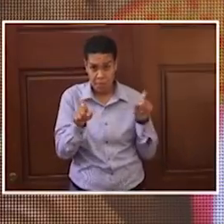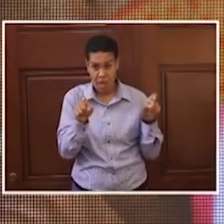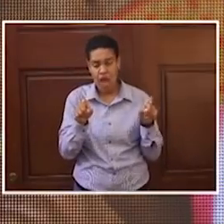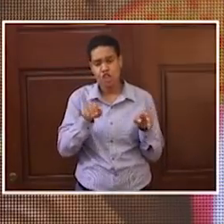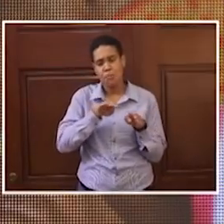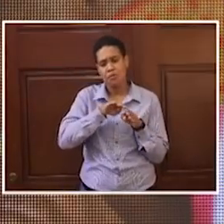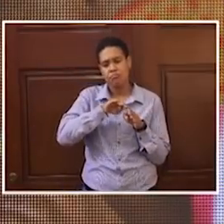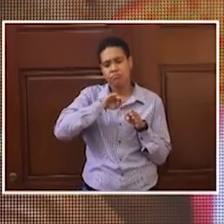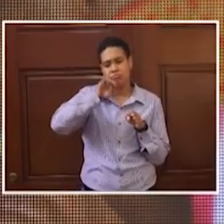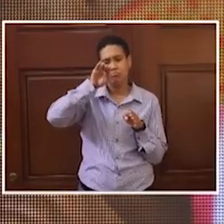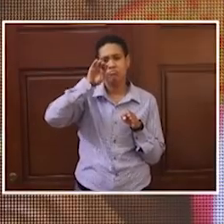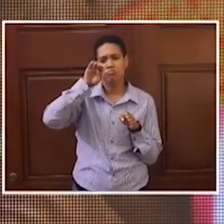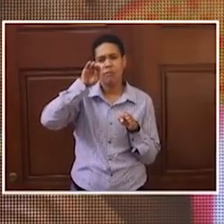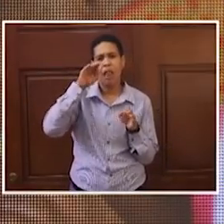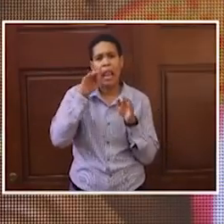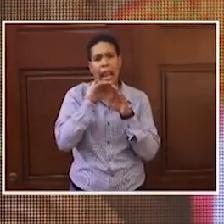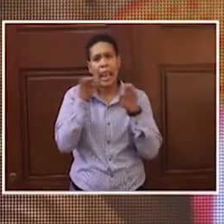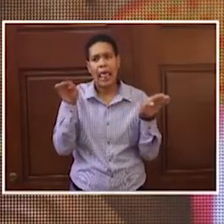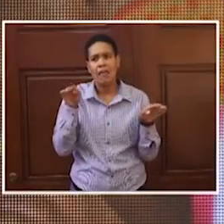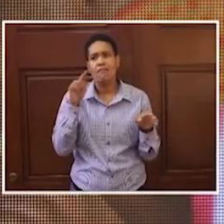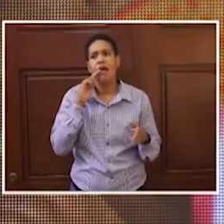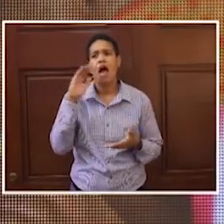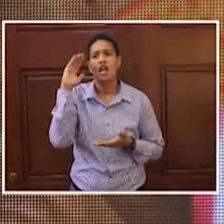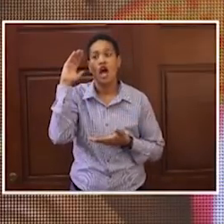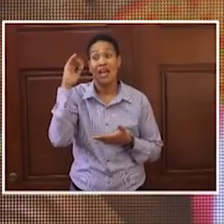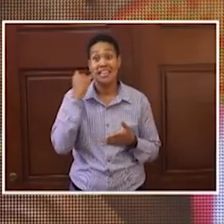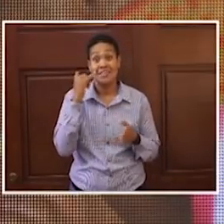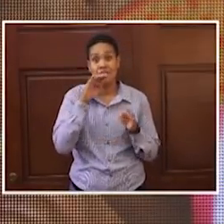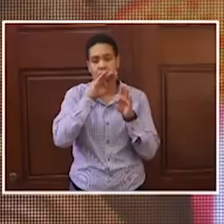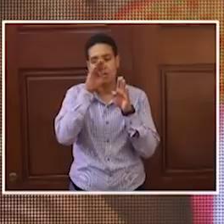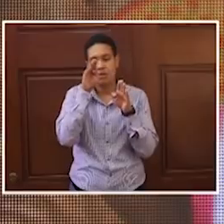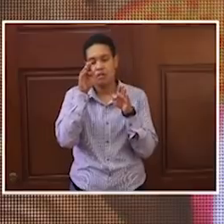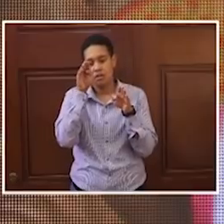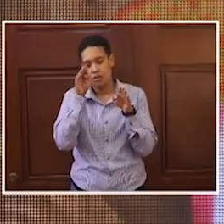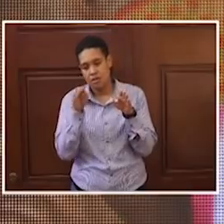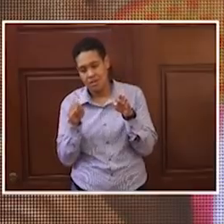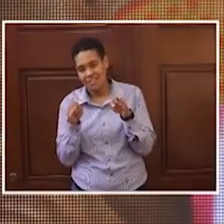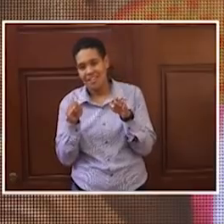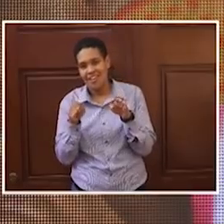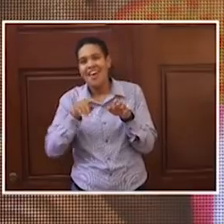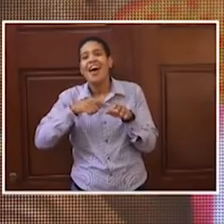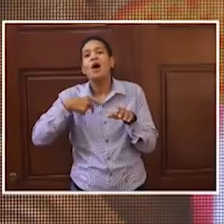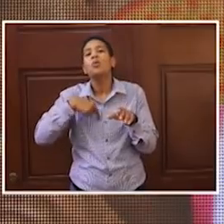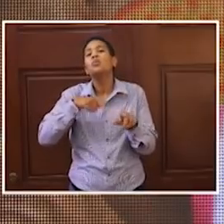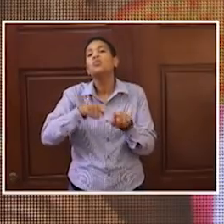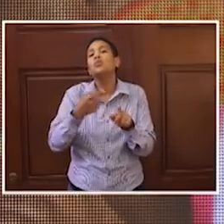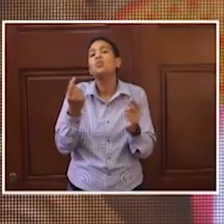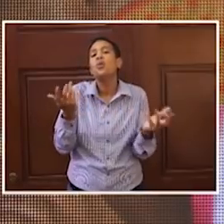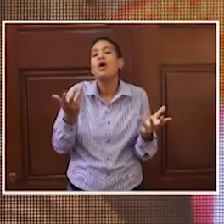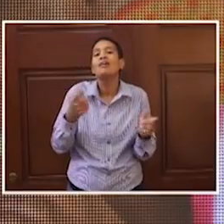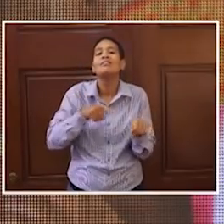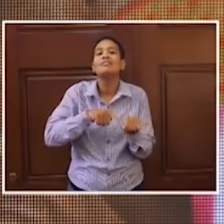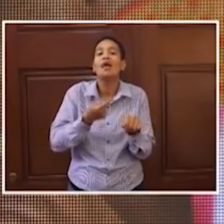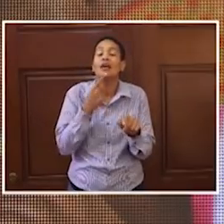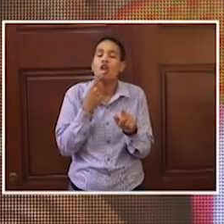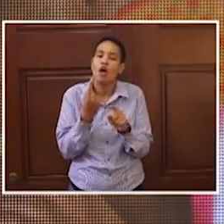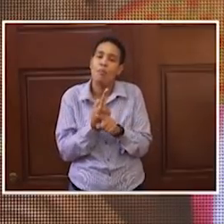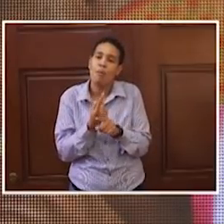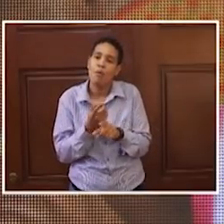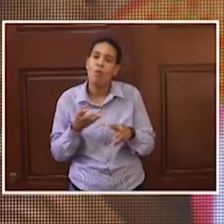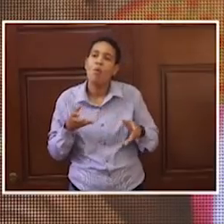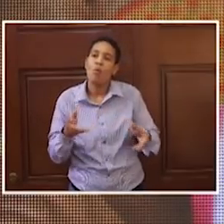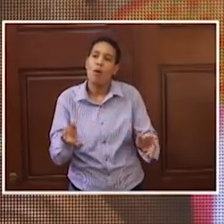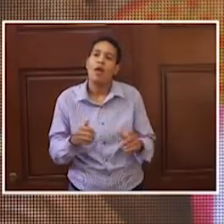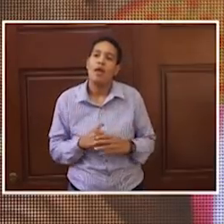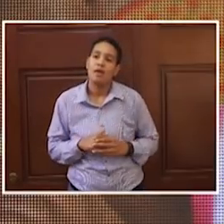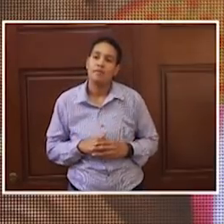peak and then at a reduction, and then we can start to, in an appropriate way,